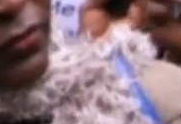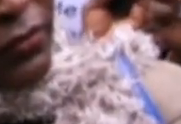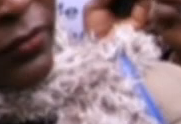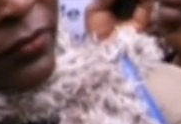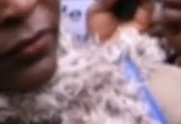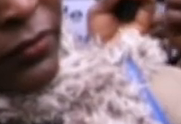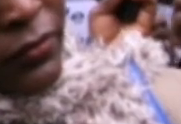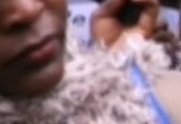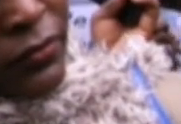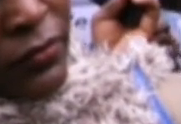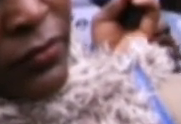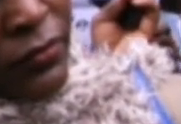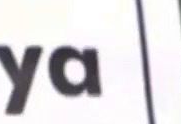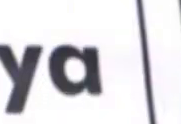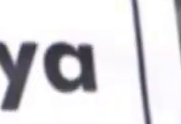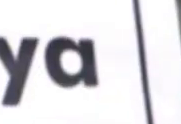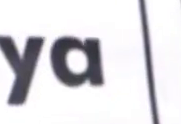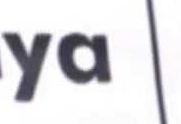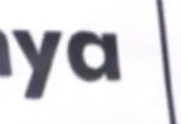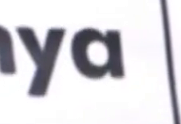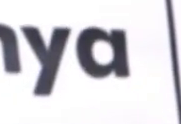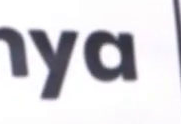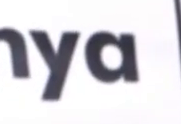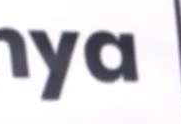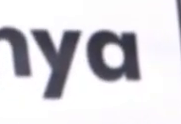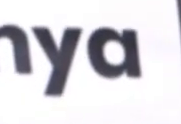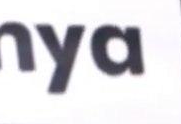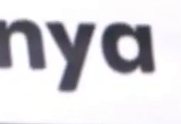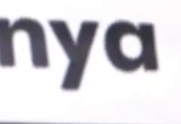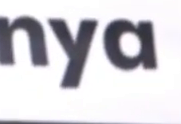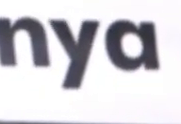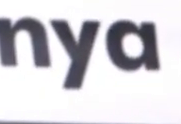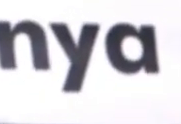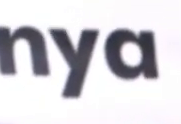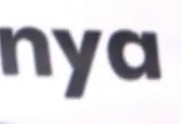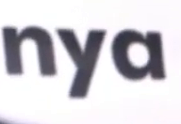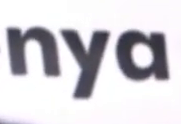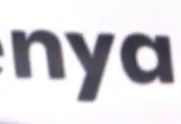President, number one.